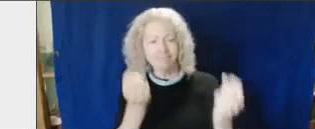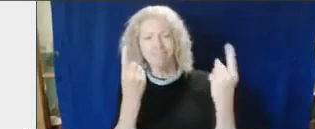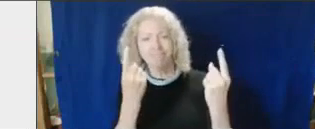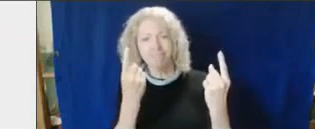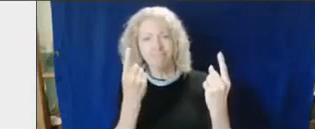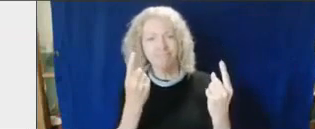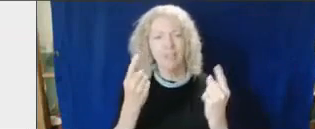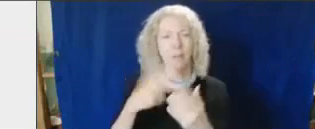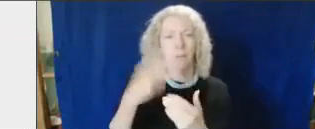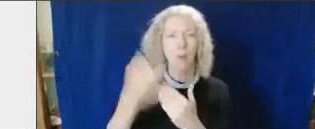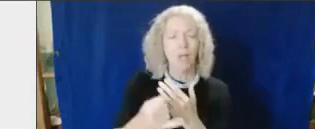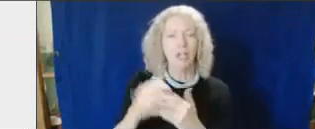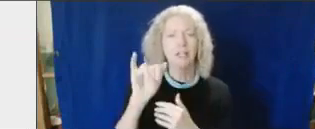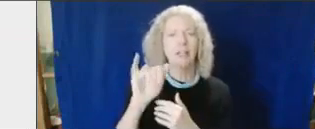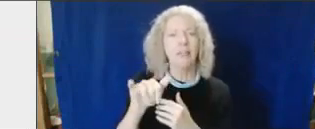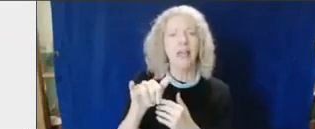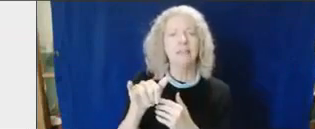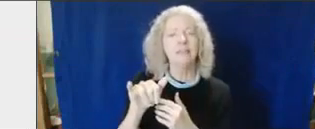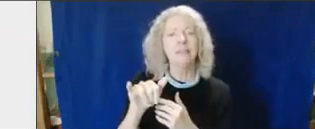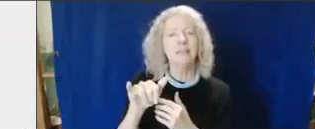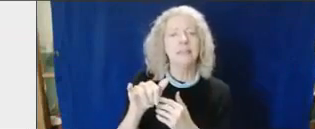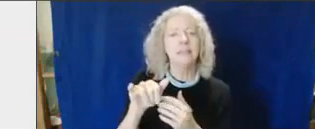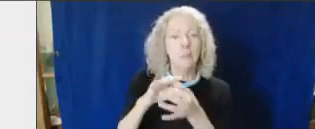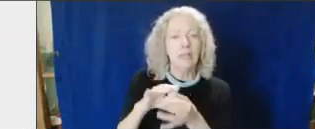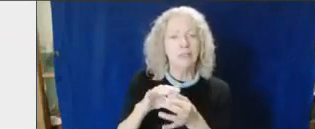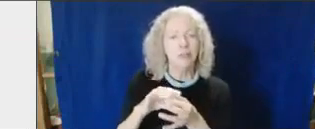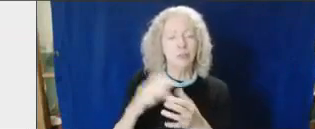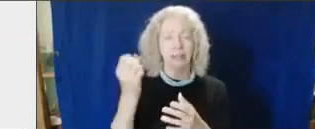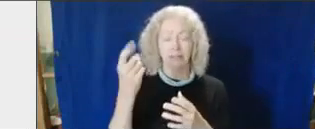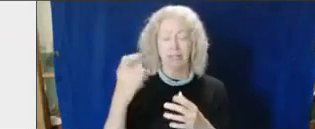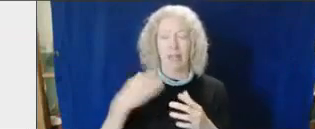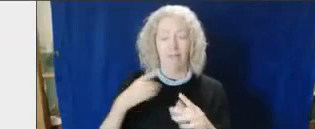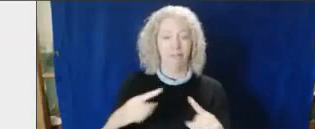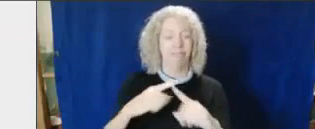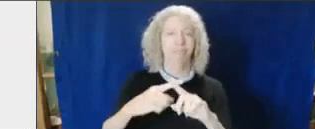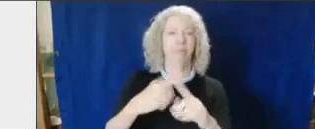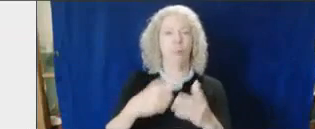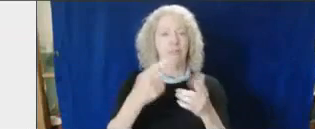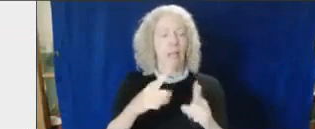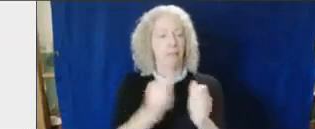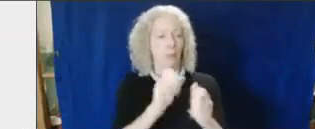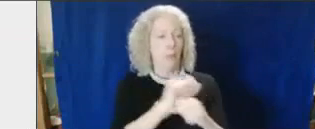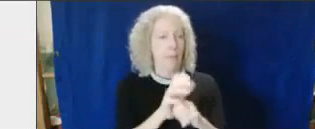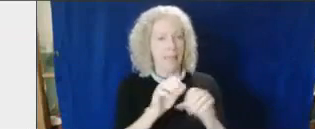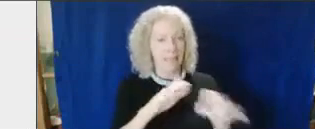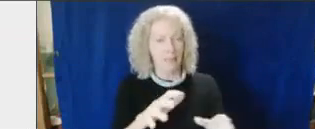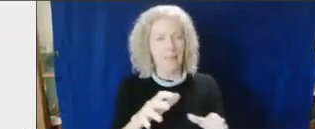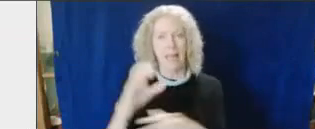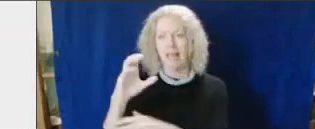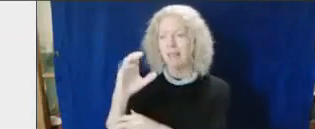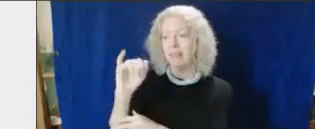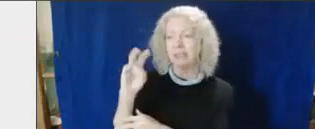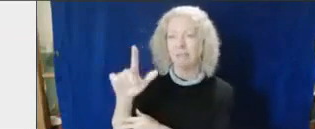the intersection of what's going on with the pandemic and what's going on across our nation with the civil rights movement